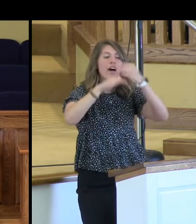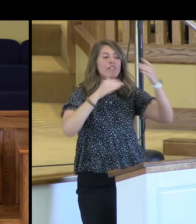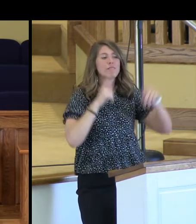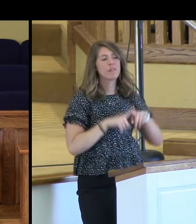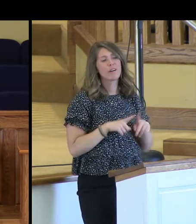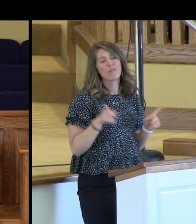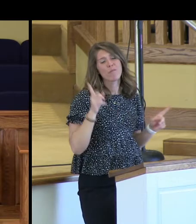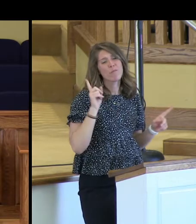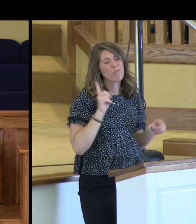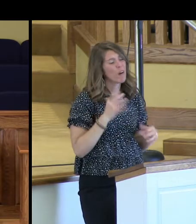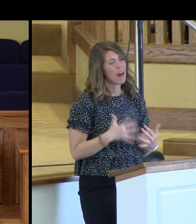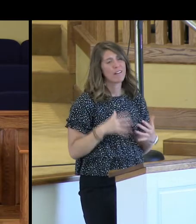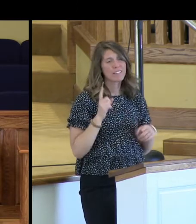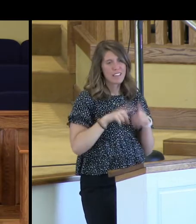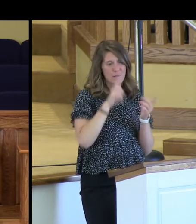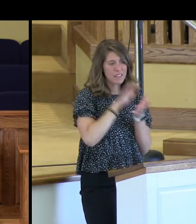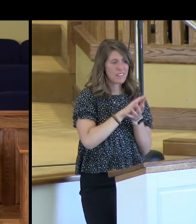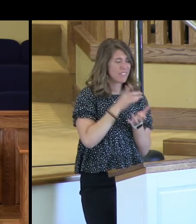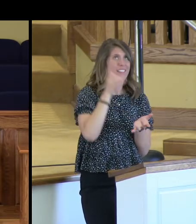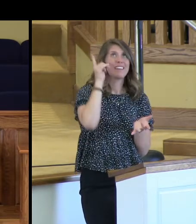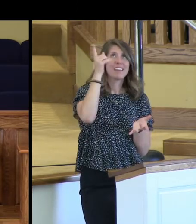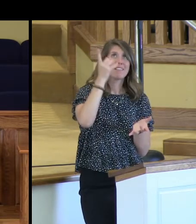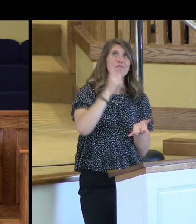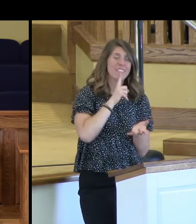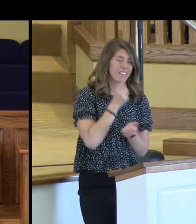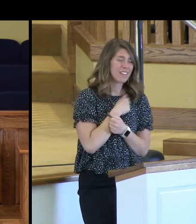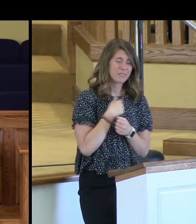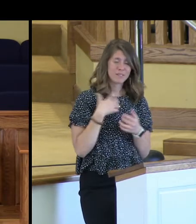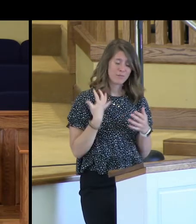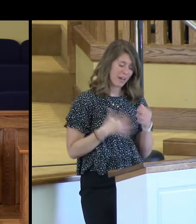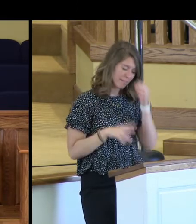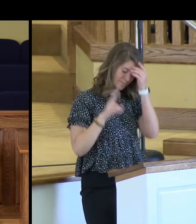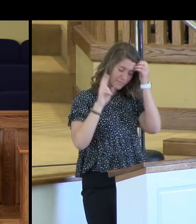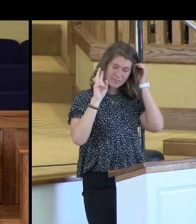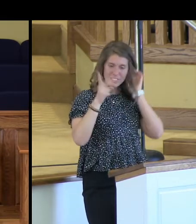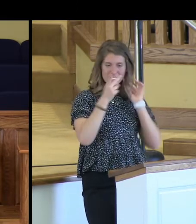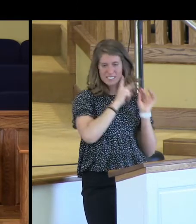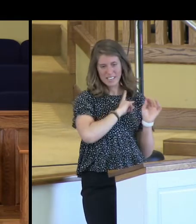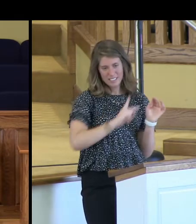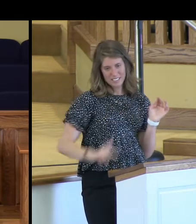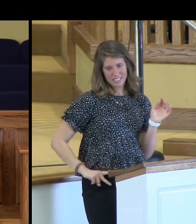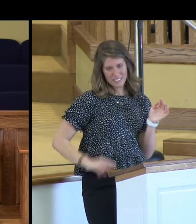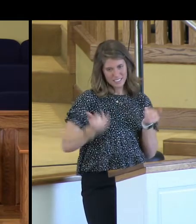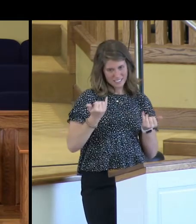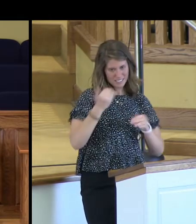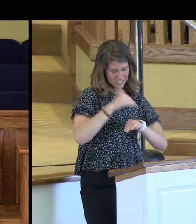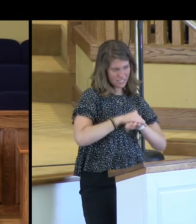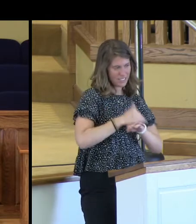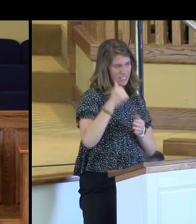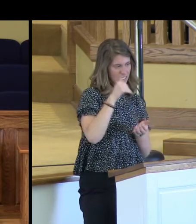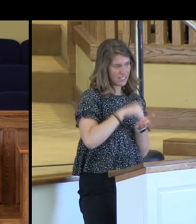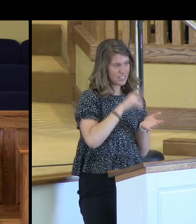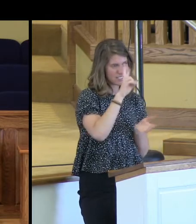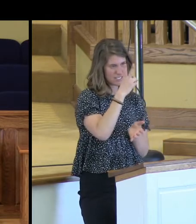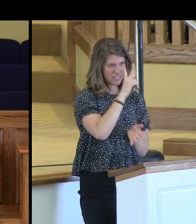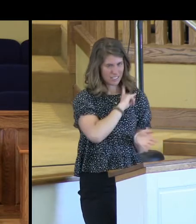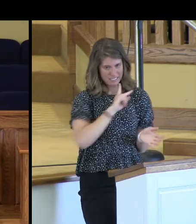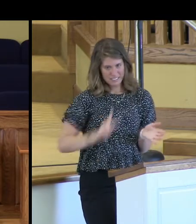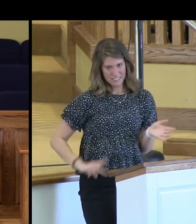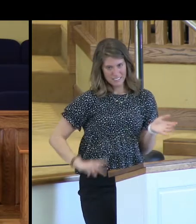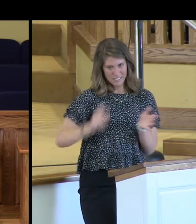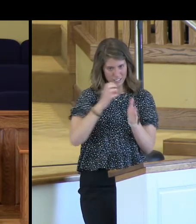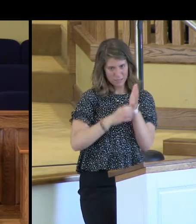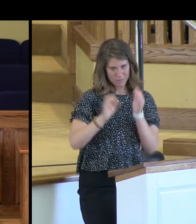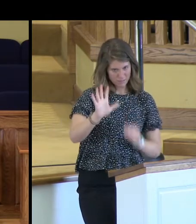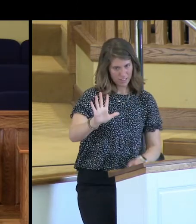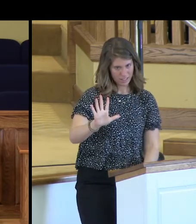that? I'm amazed that He would love me. Shoo. 2 Kings again this morning, 2 Kings chapter, or this evening, 2 Kings chapter 5.